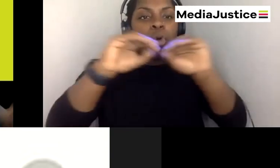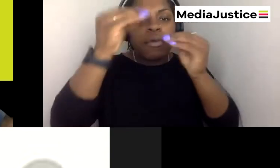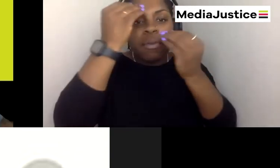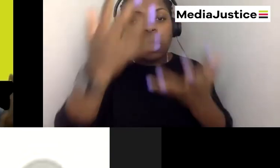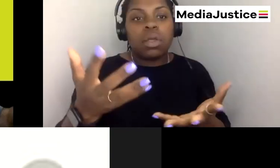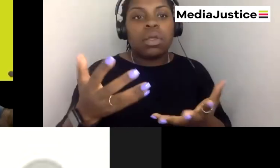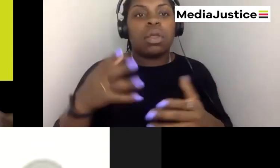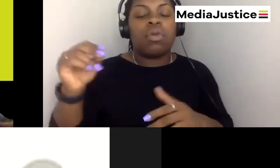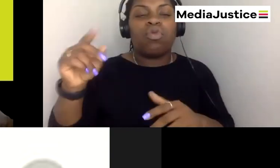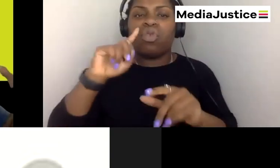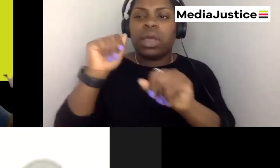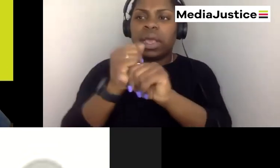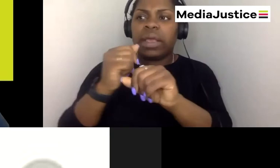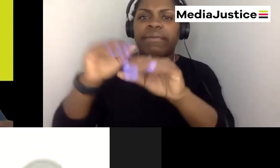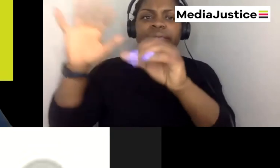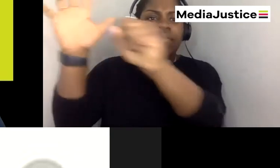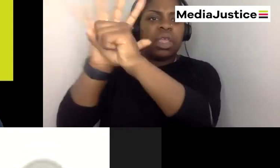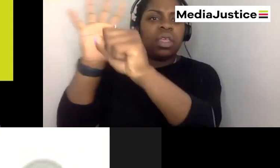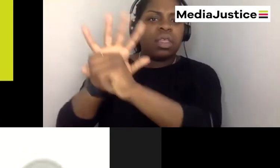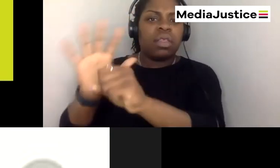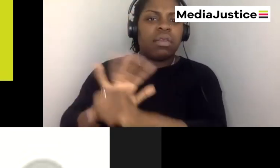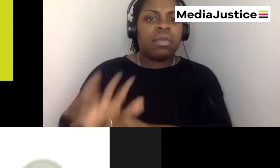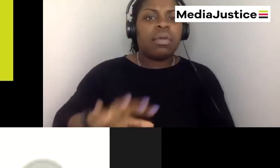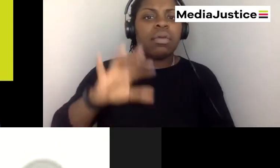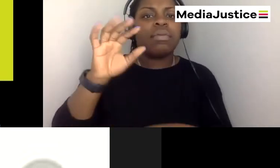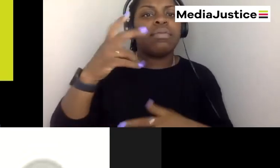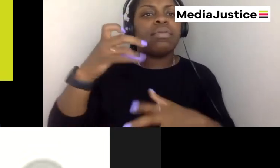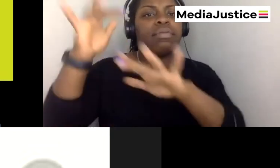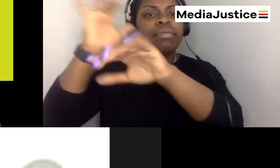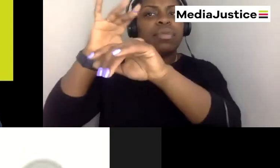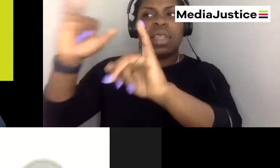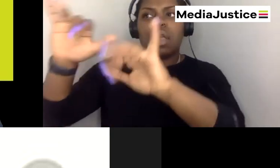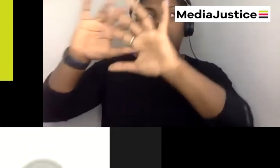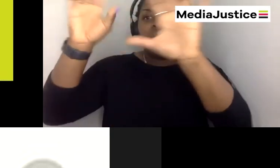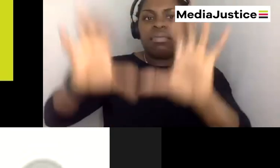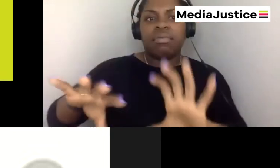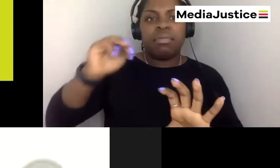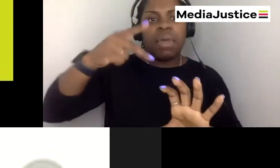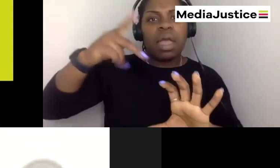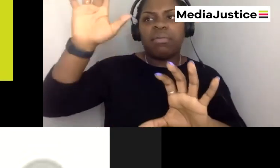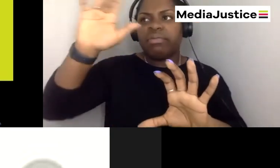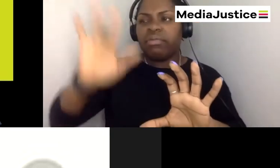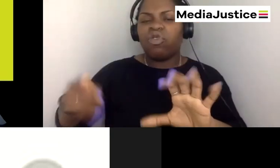fill in some of those blank spaces that Evelyn talked about in the map. We really appreciate that.